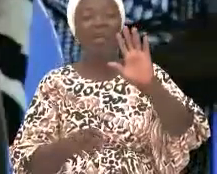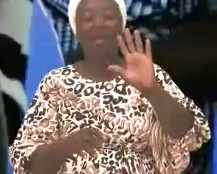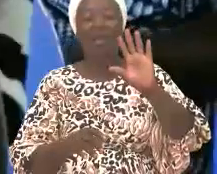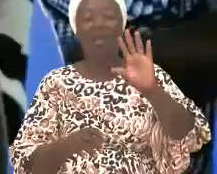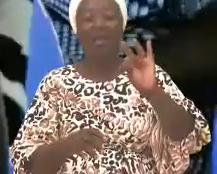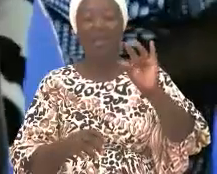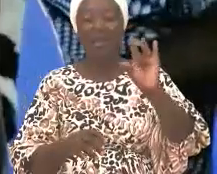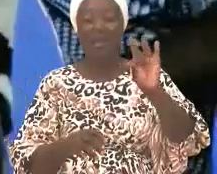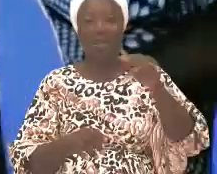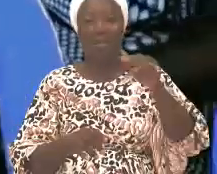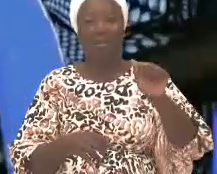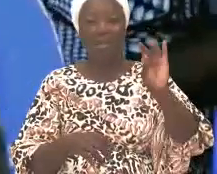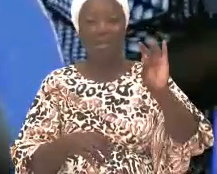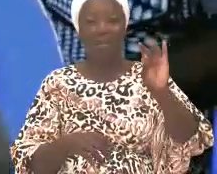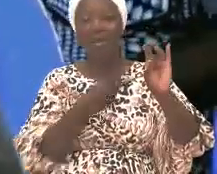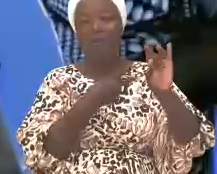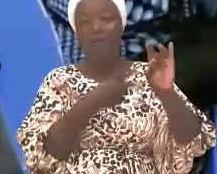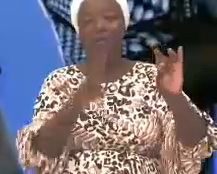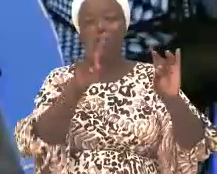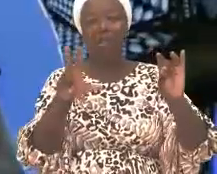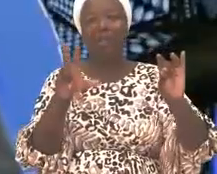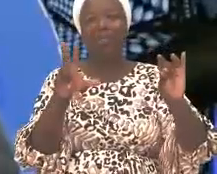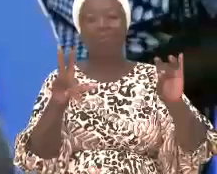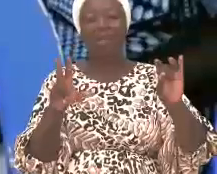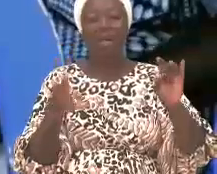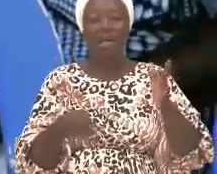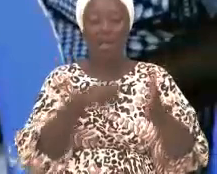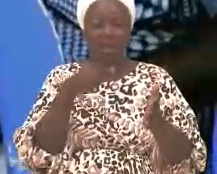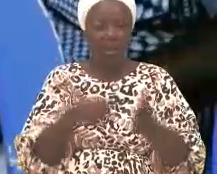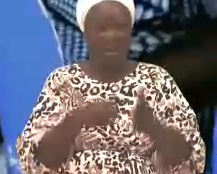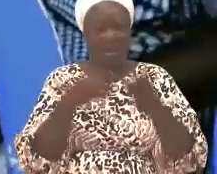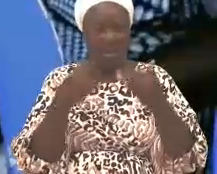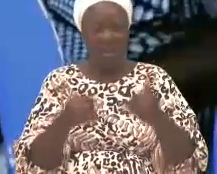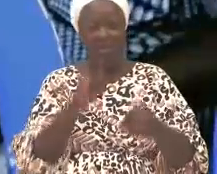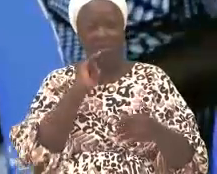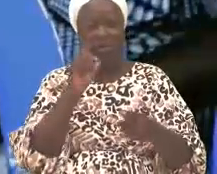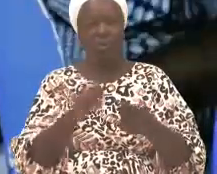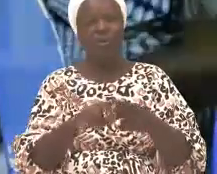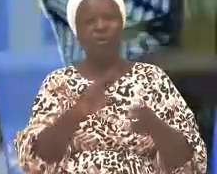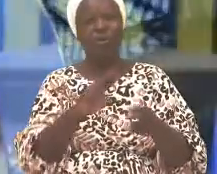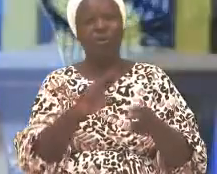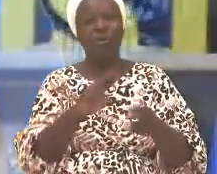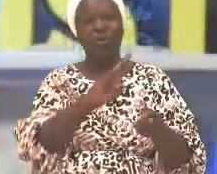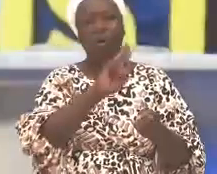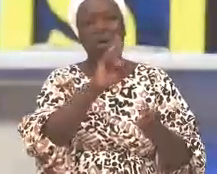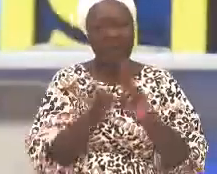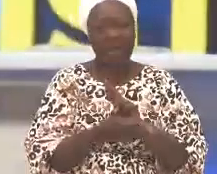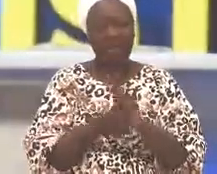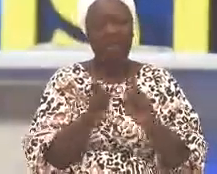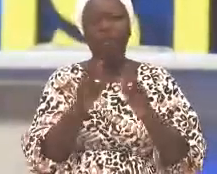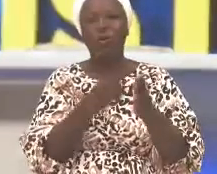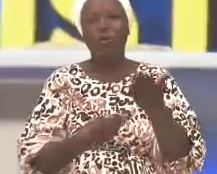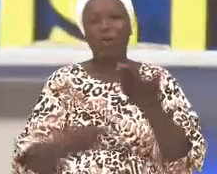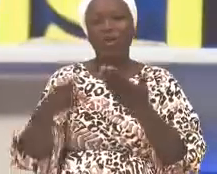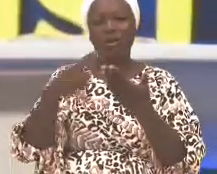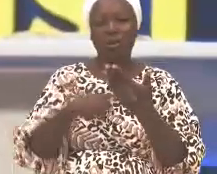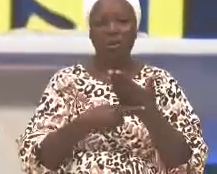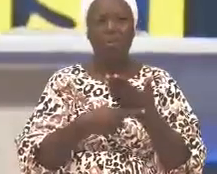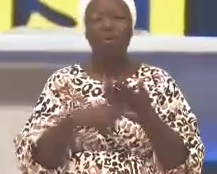This hour now is to repent, to restore,